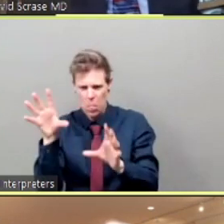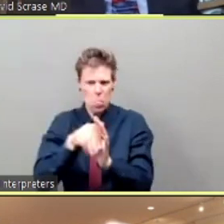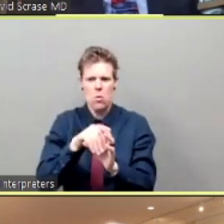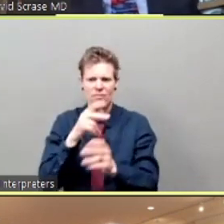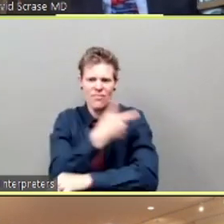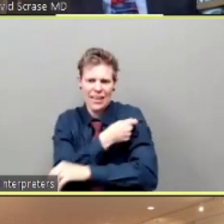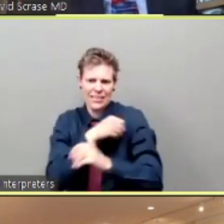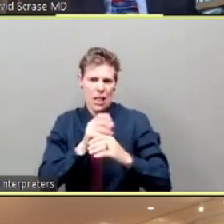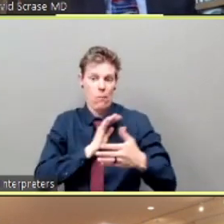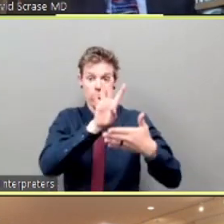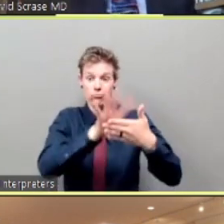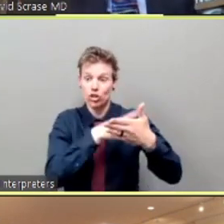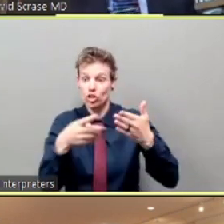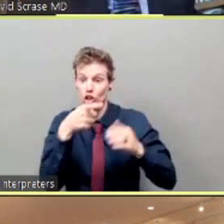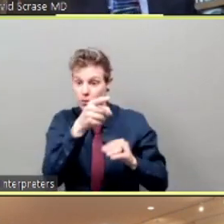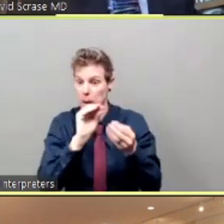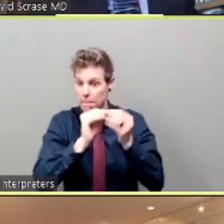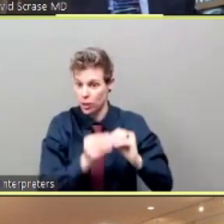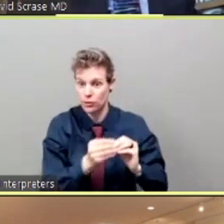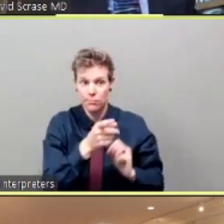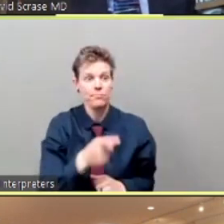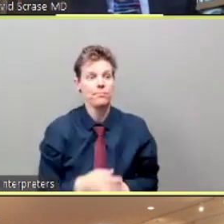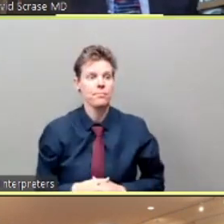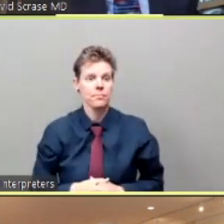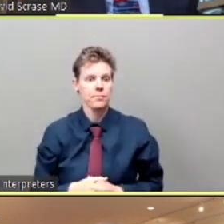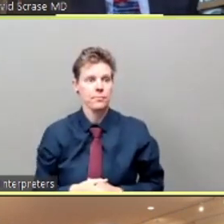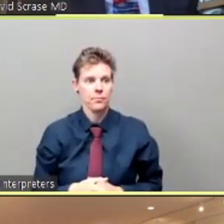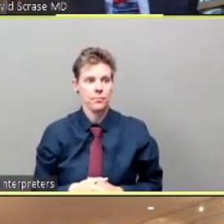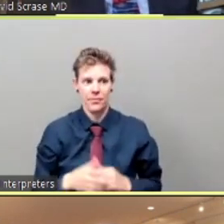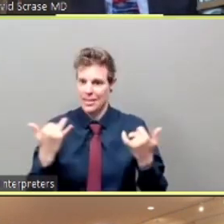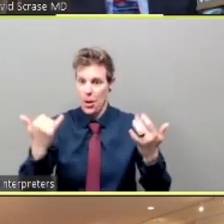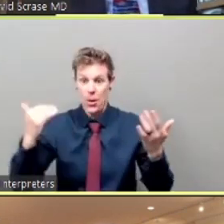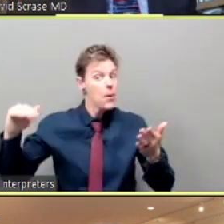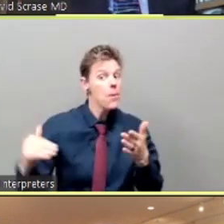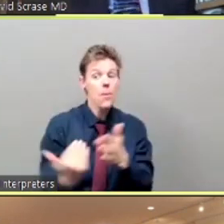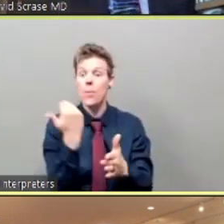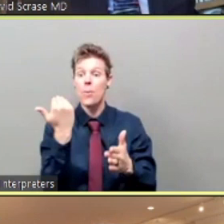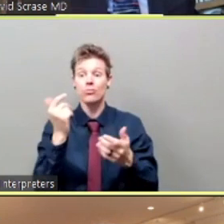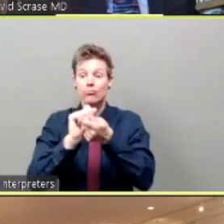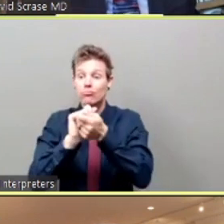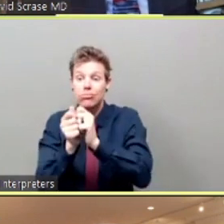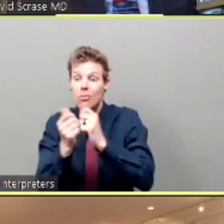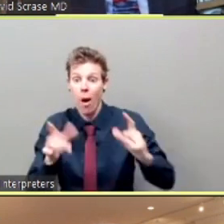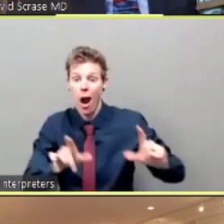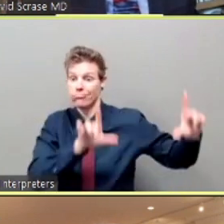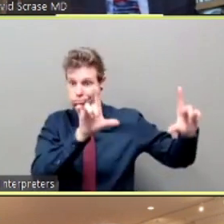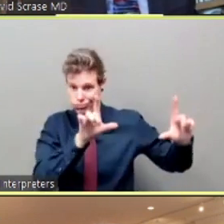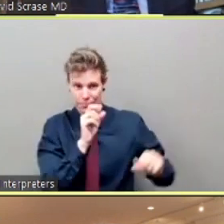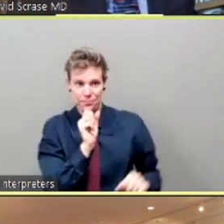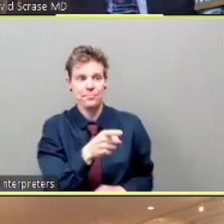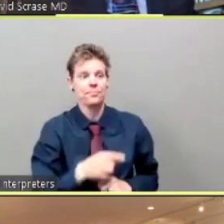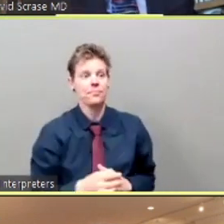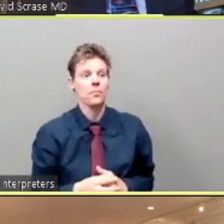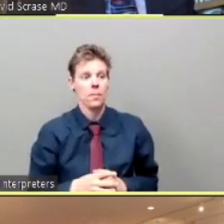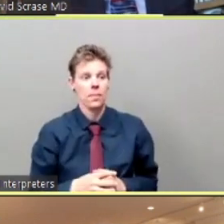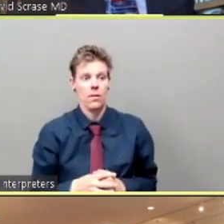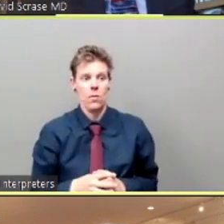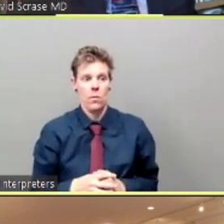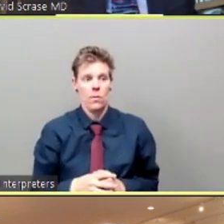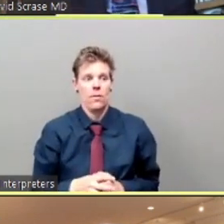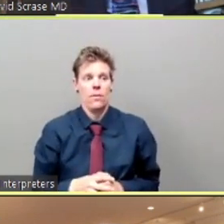So let me go over the changes. We're adding the vaccine metrics. So we used to have two metrics, now we have